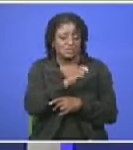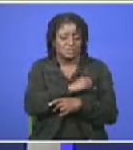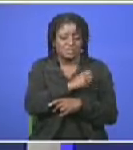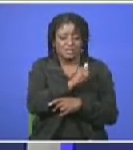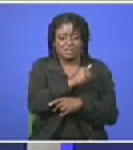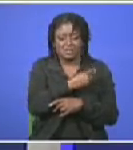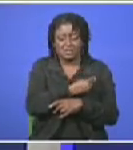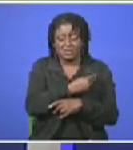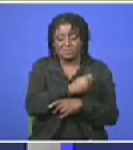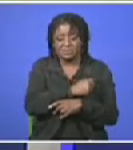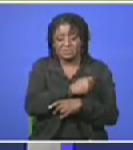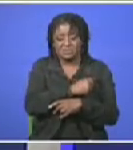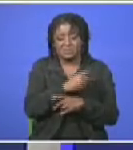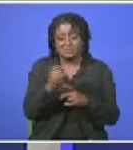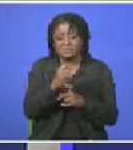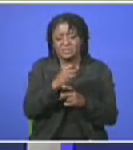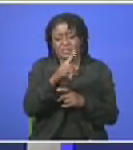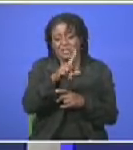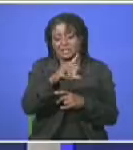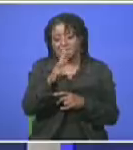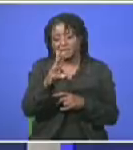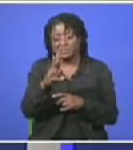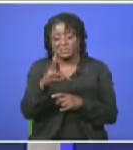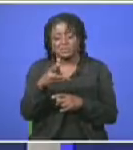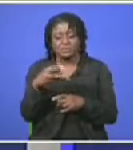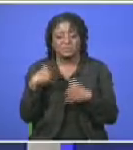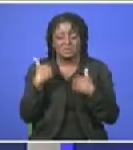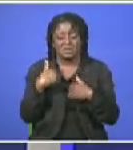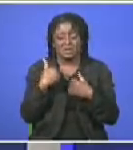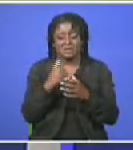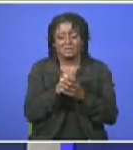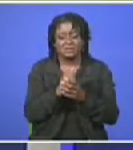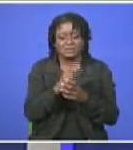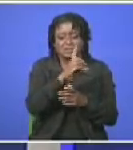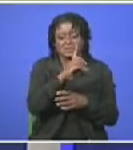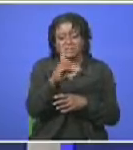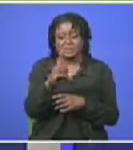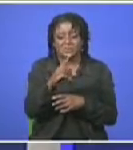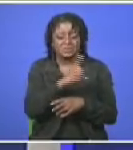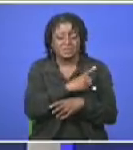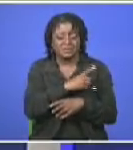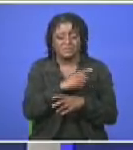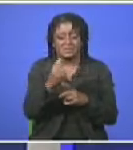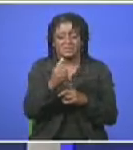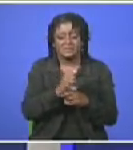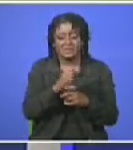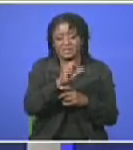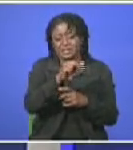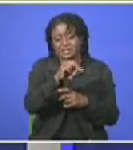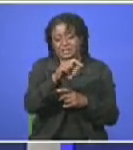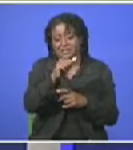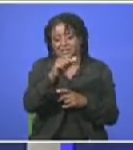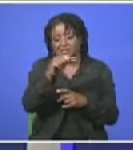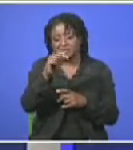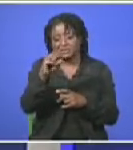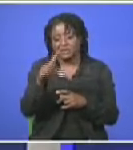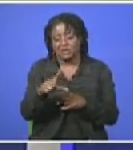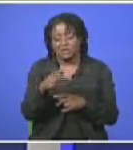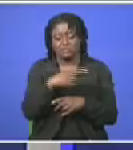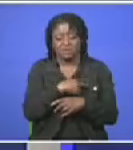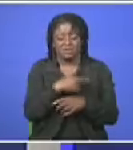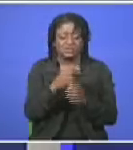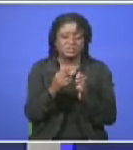care of L.W. Young 18-16, 17-14, while D.W. Davis defeated Anatole Rogers 17-6 and